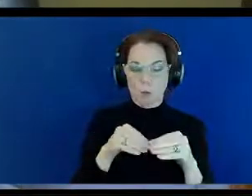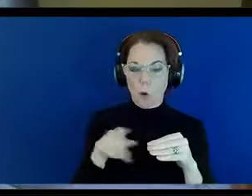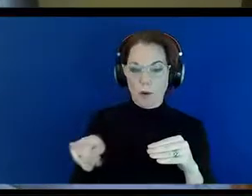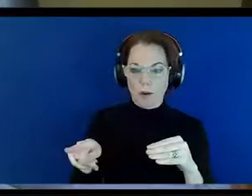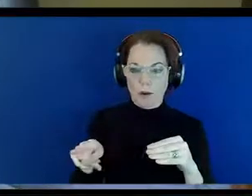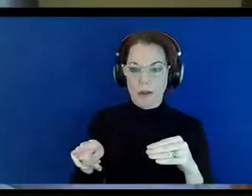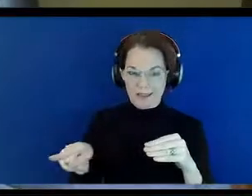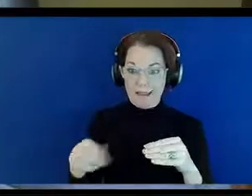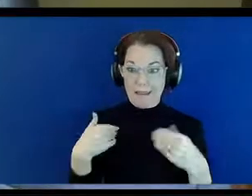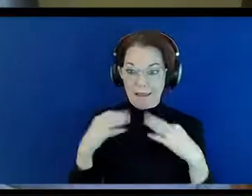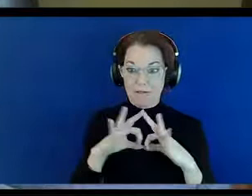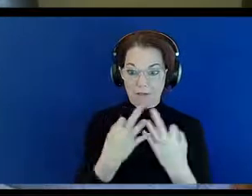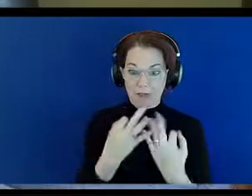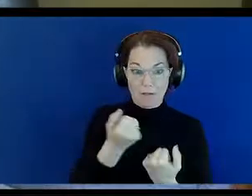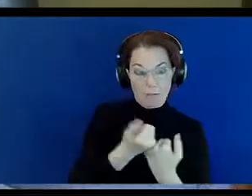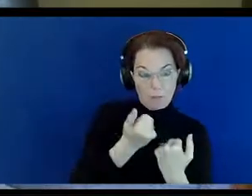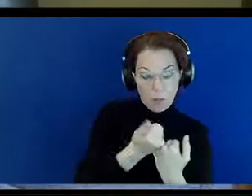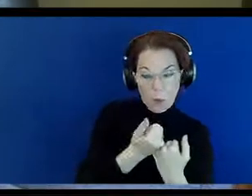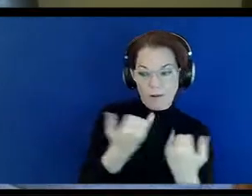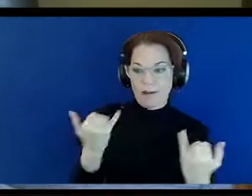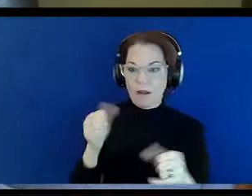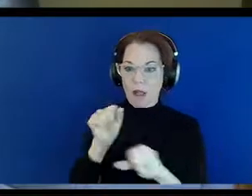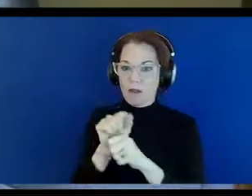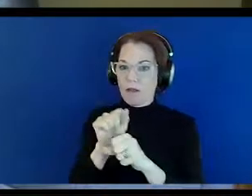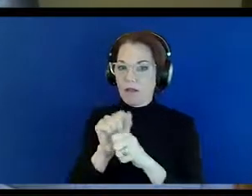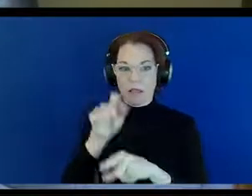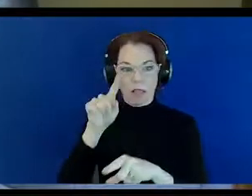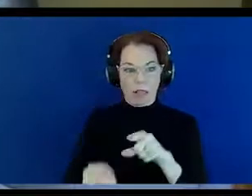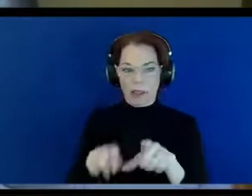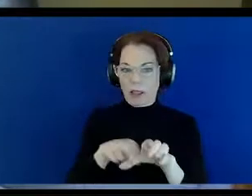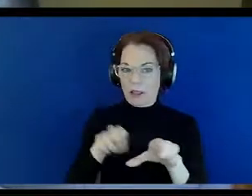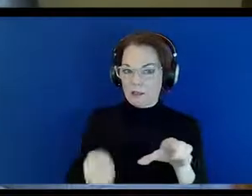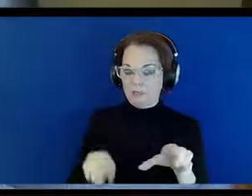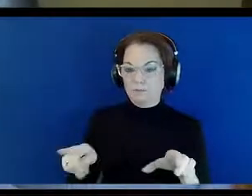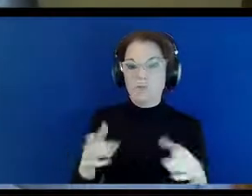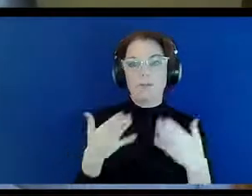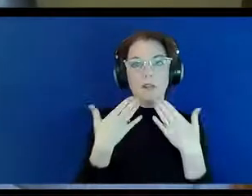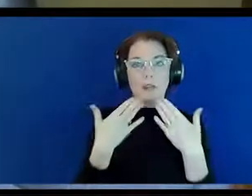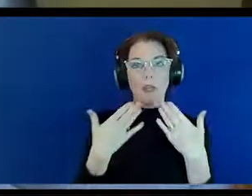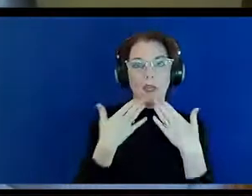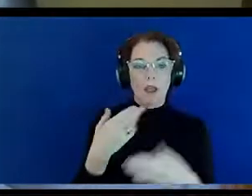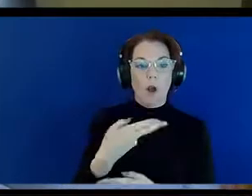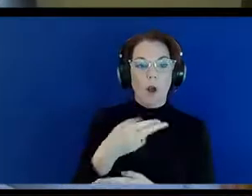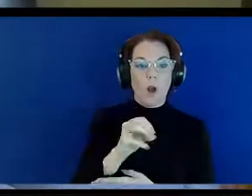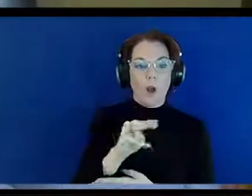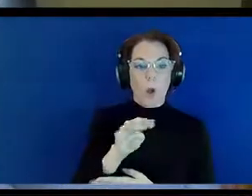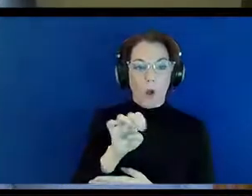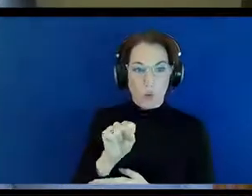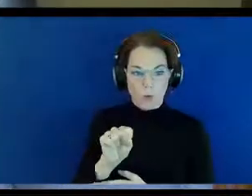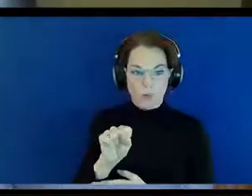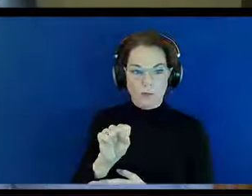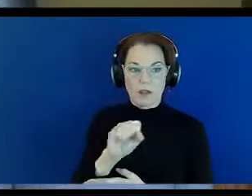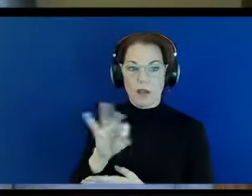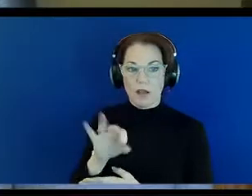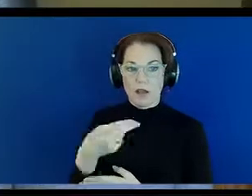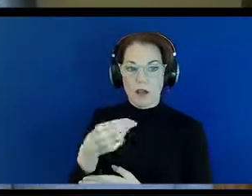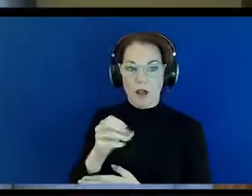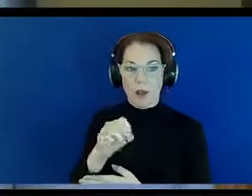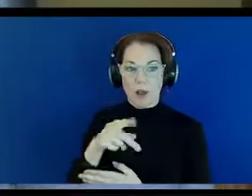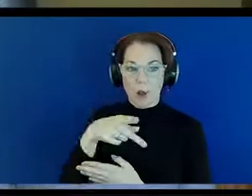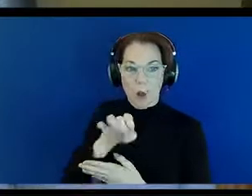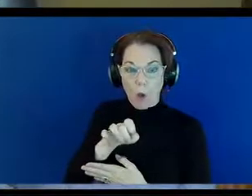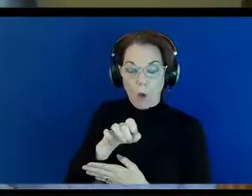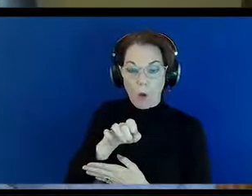supporting a family no longer being able to do so. Thankfully for him, Homes of Hope, they were able to step in to help him out during